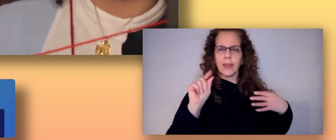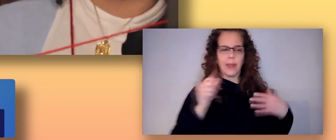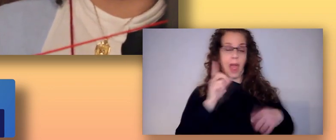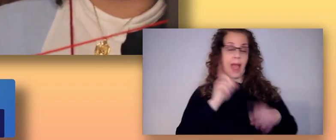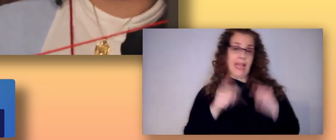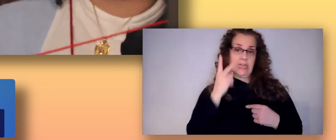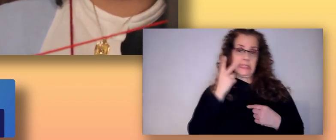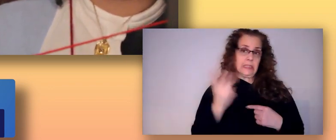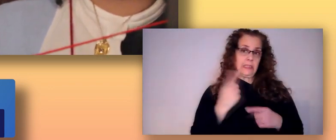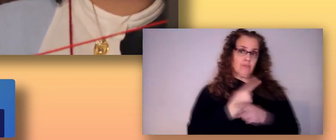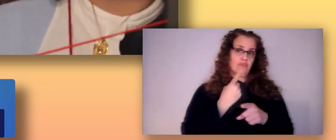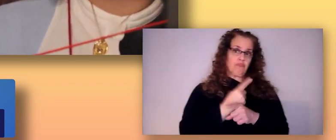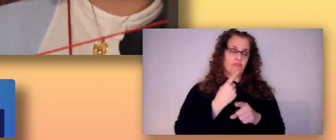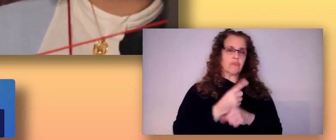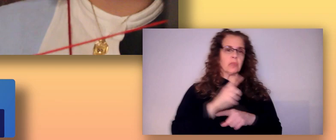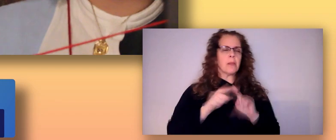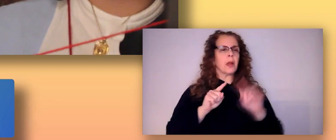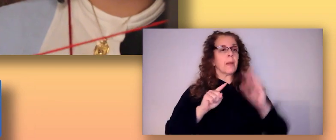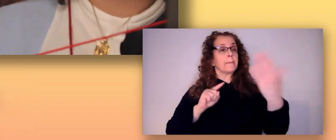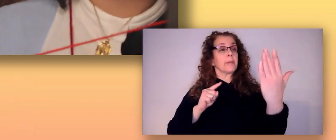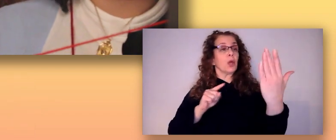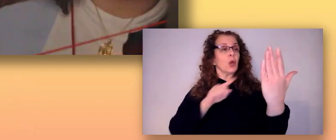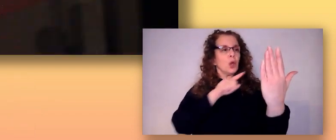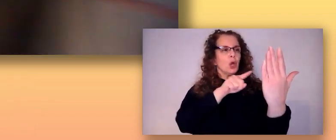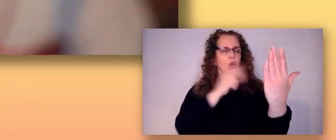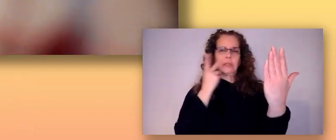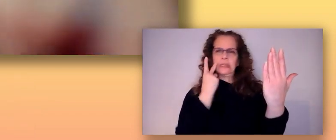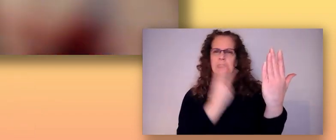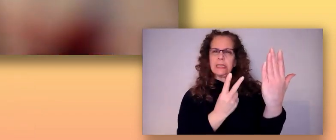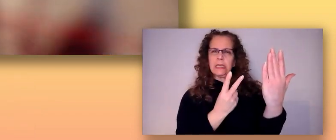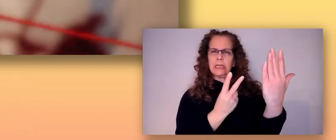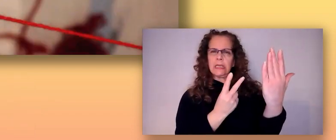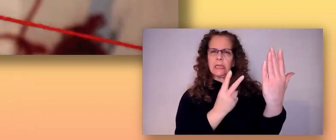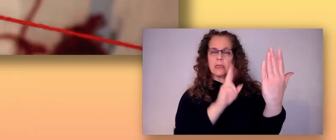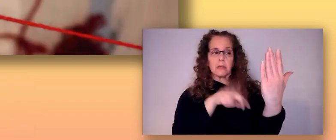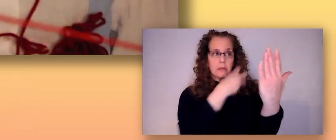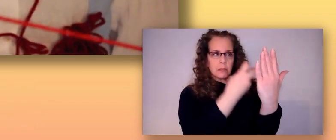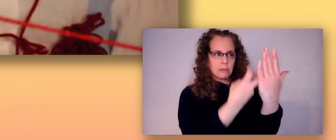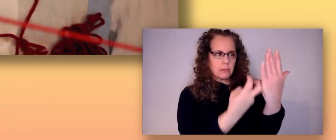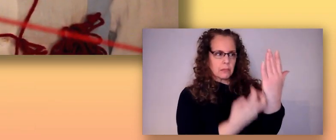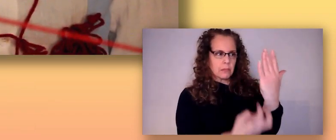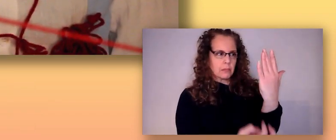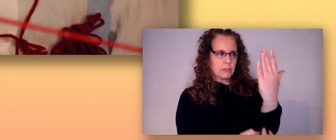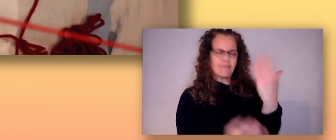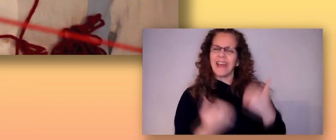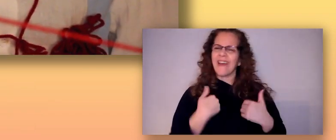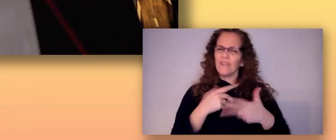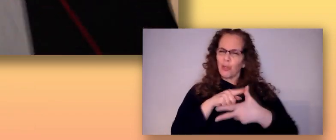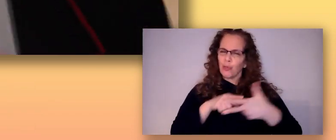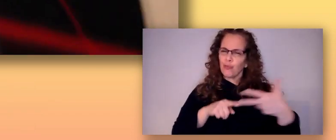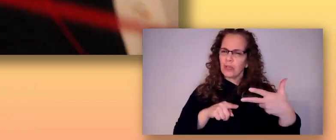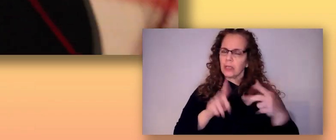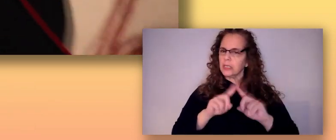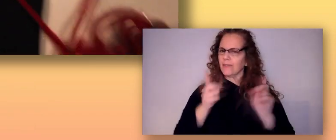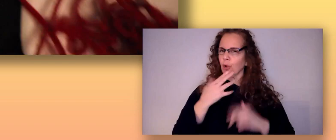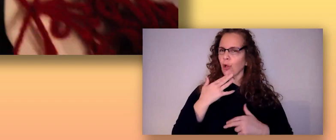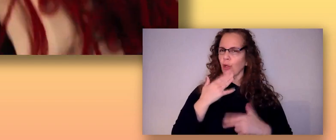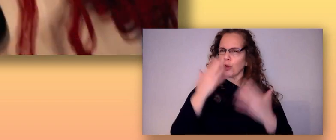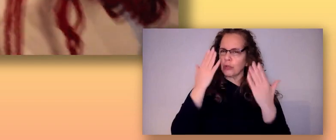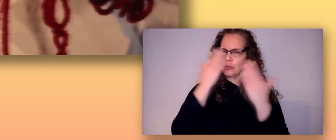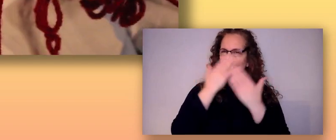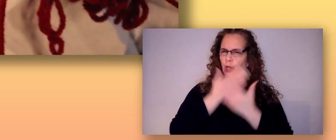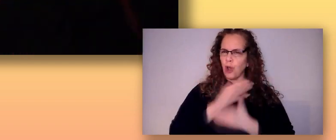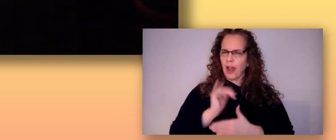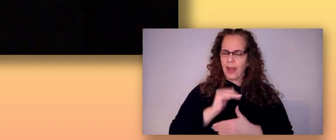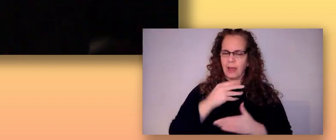only then can I really see them. There's 3 that are slightly brown, like dried